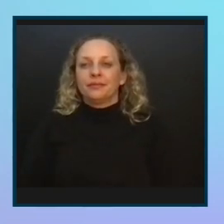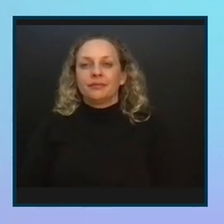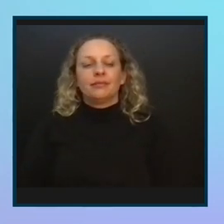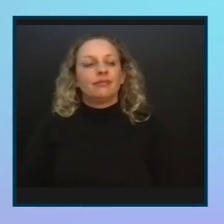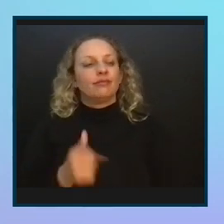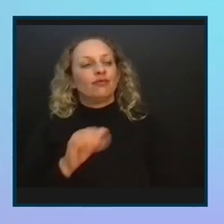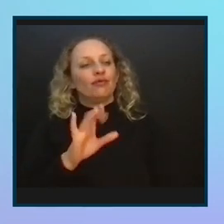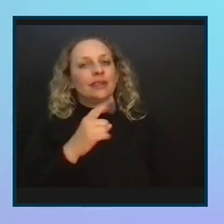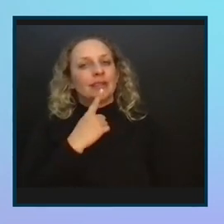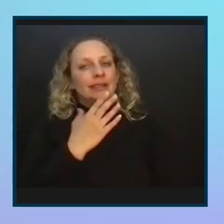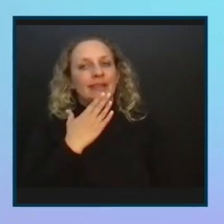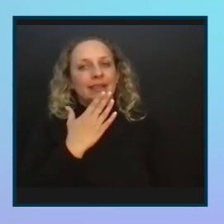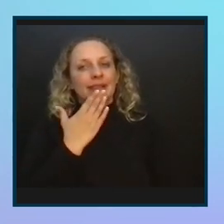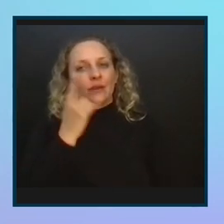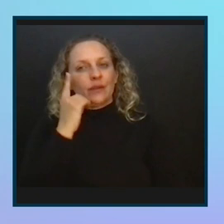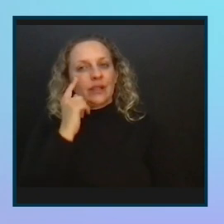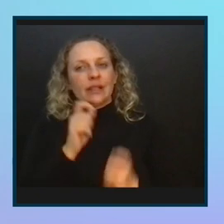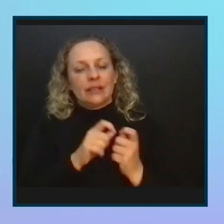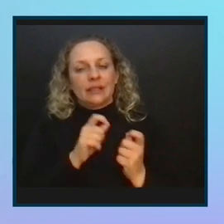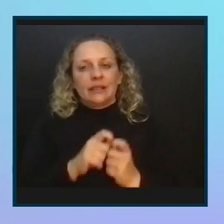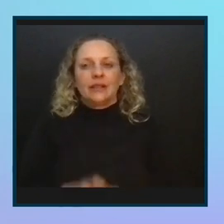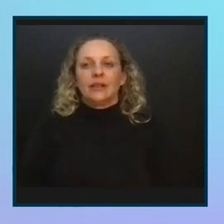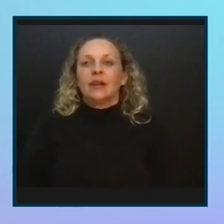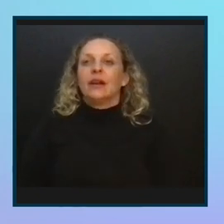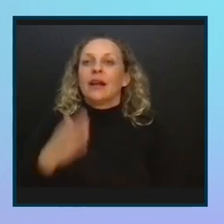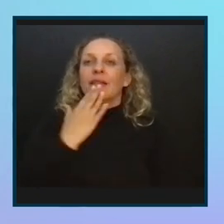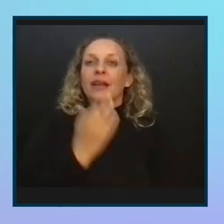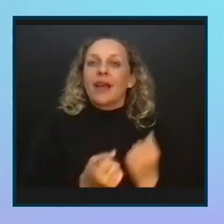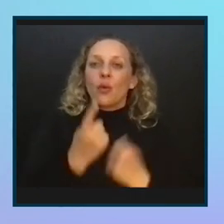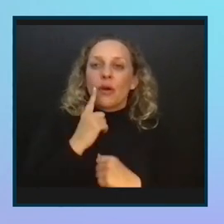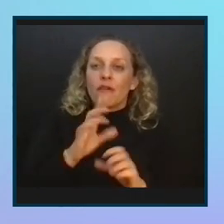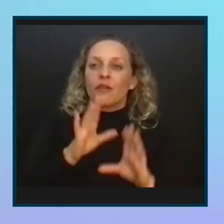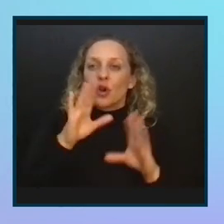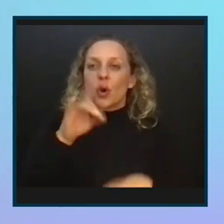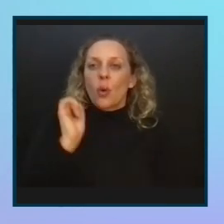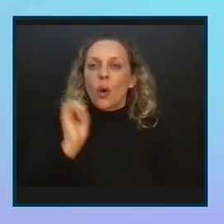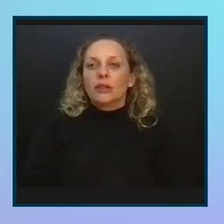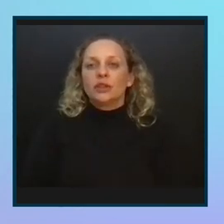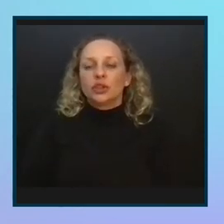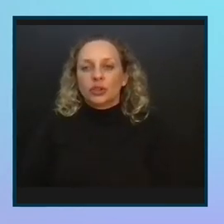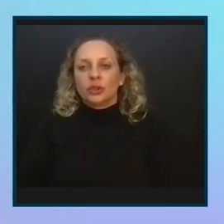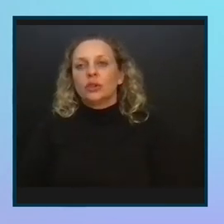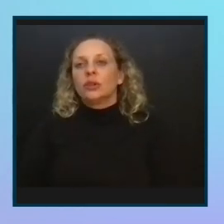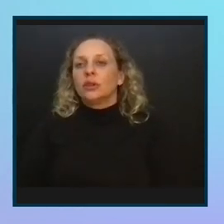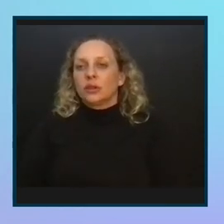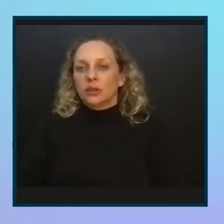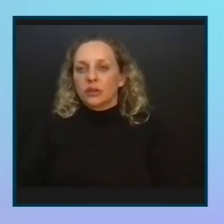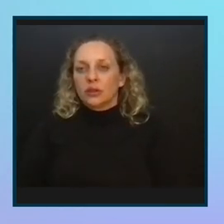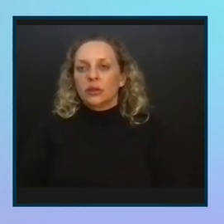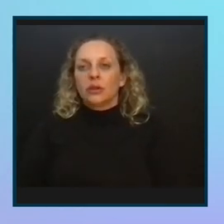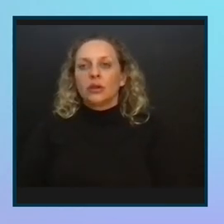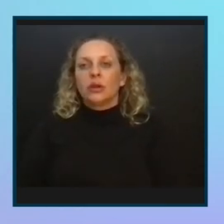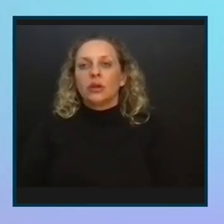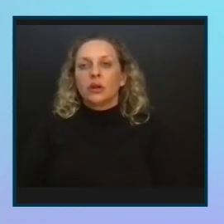Fantastic. Thanks for that detail there. And thank you everybody for your great questions. We'll keep rolling with the